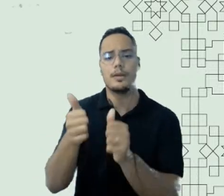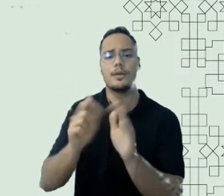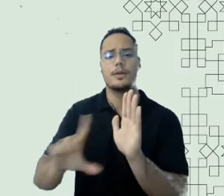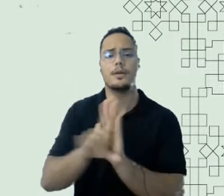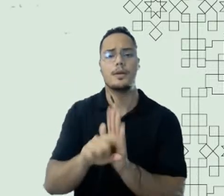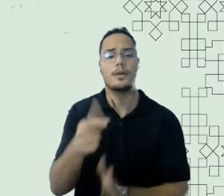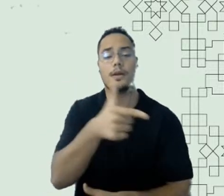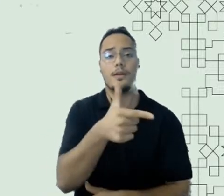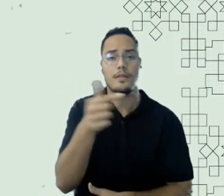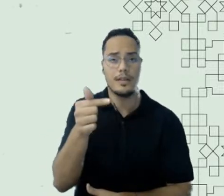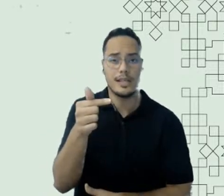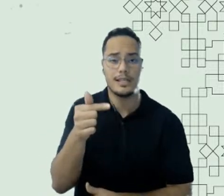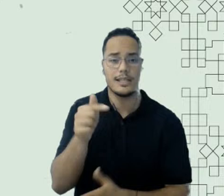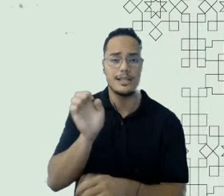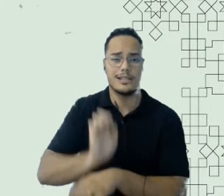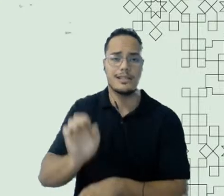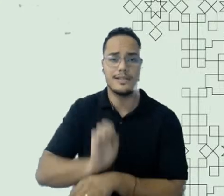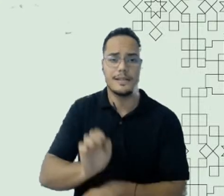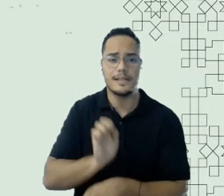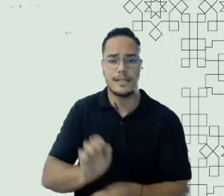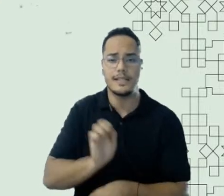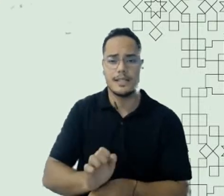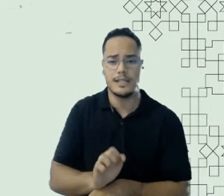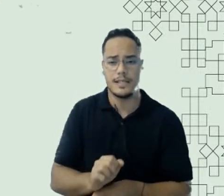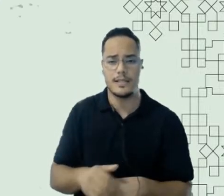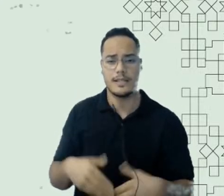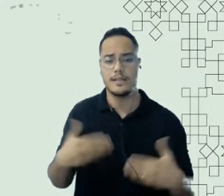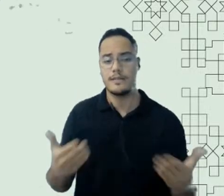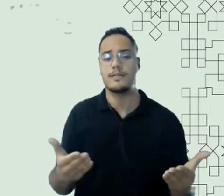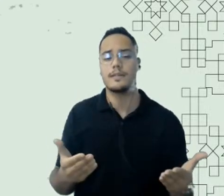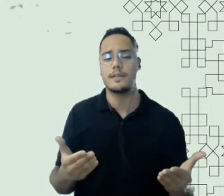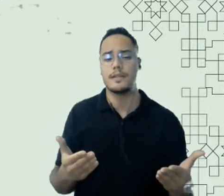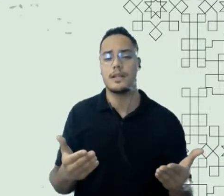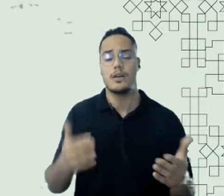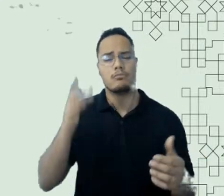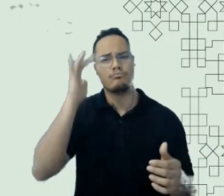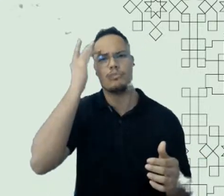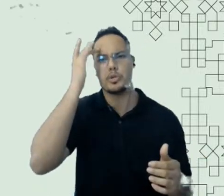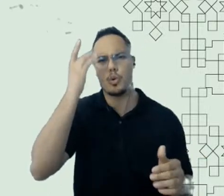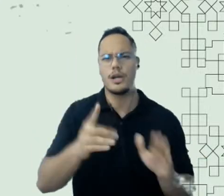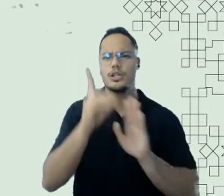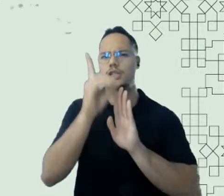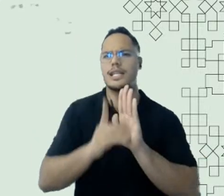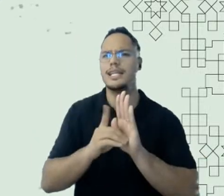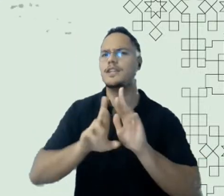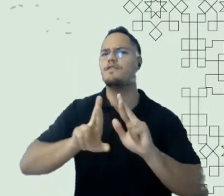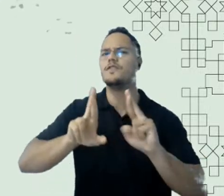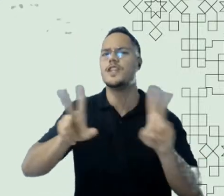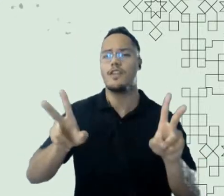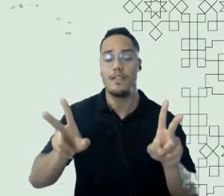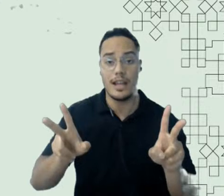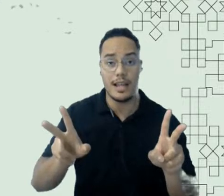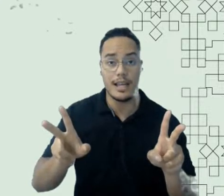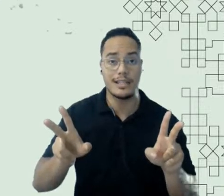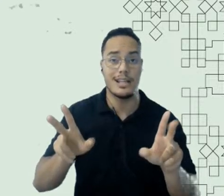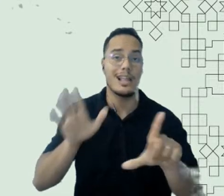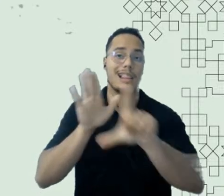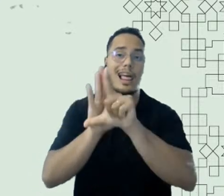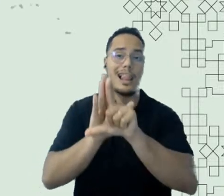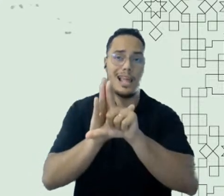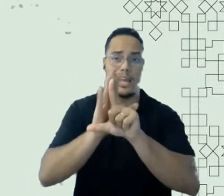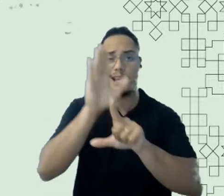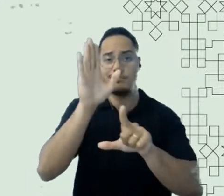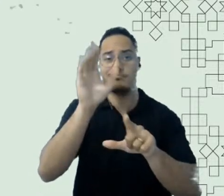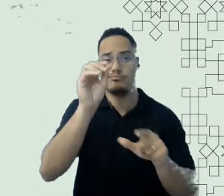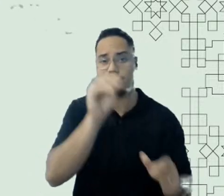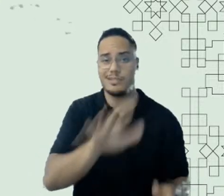from national regulation or national legislation like in Brazil, because the key purpose is also to try